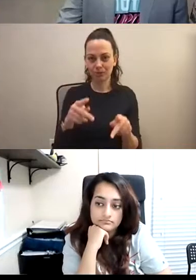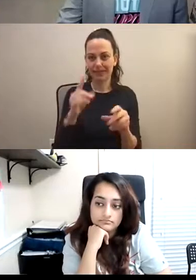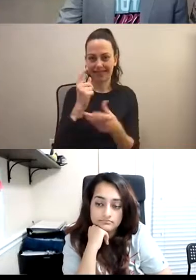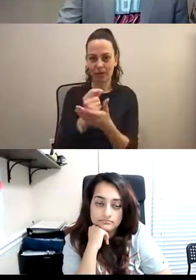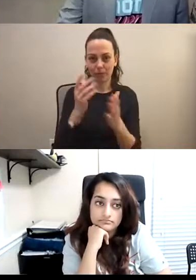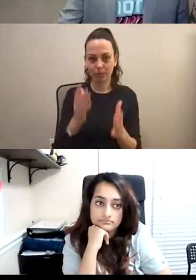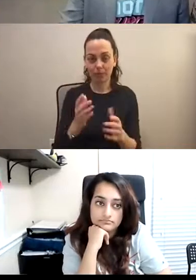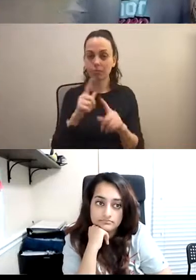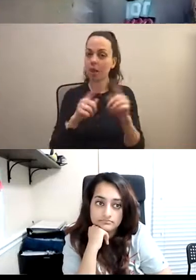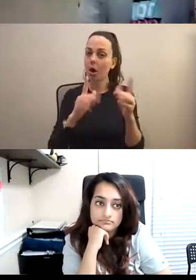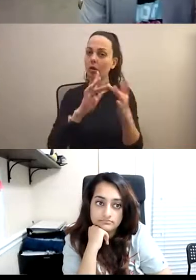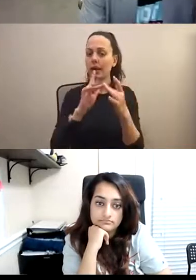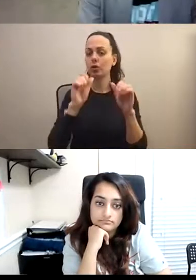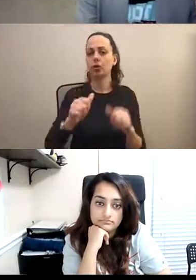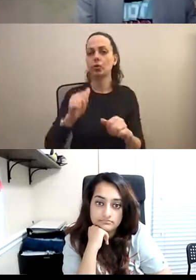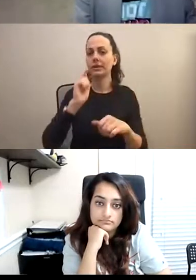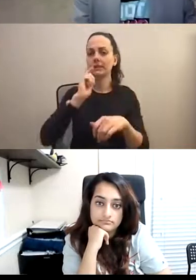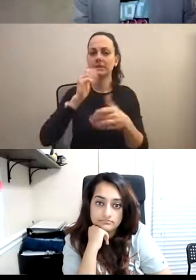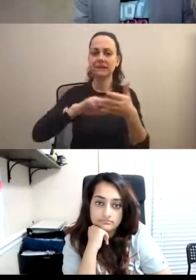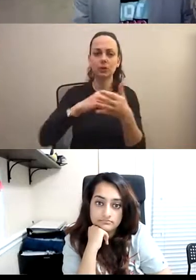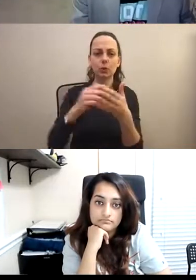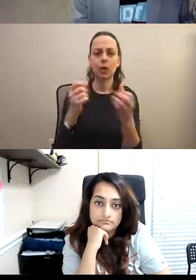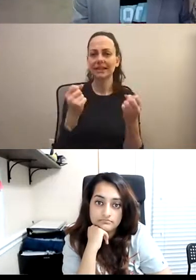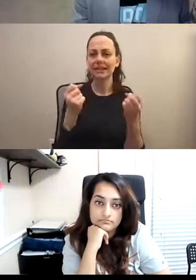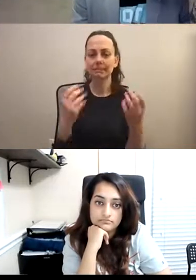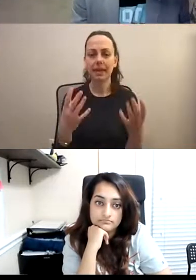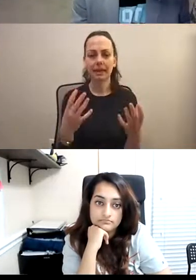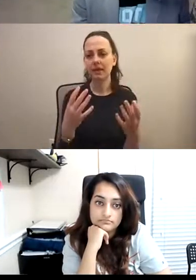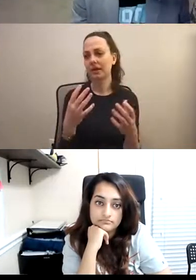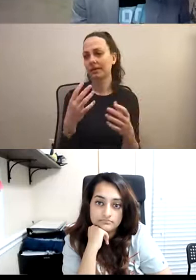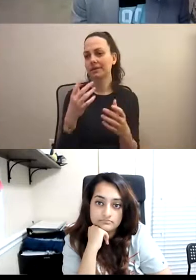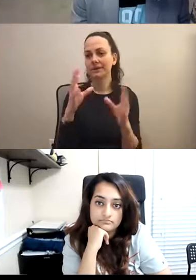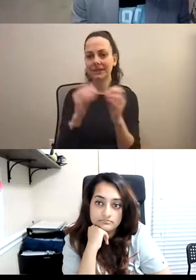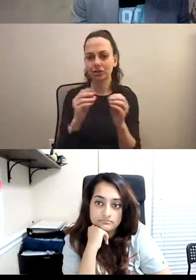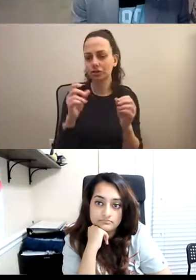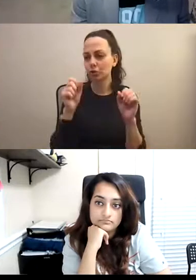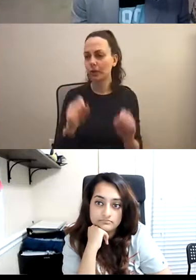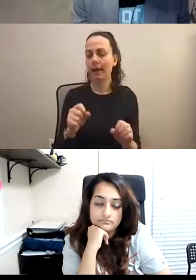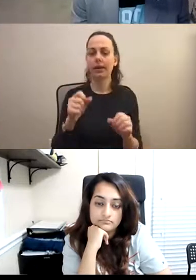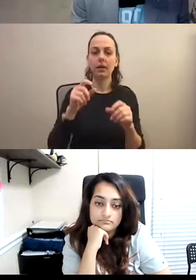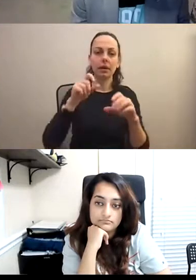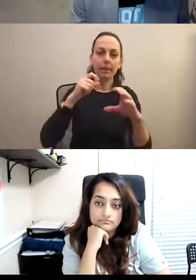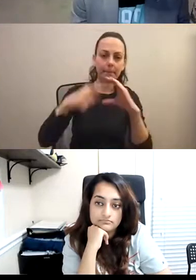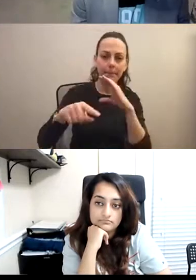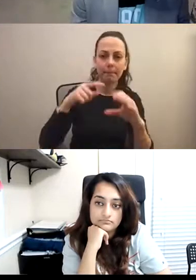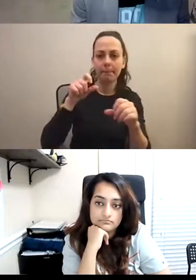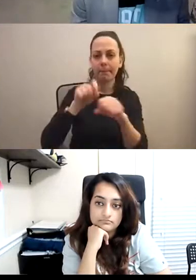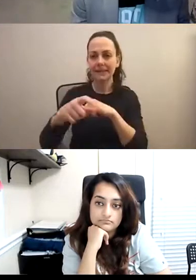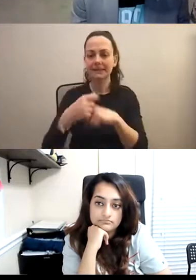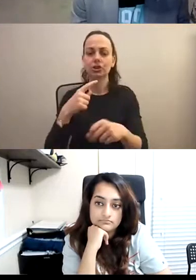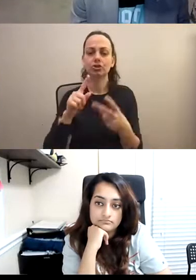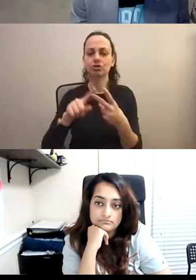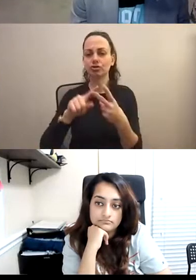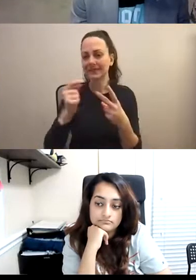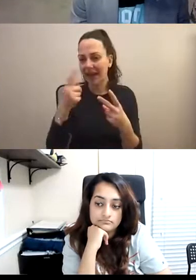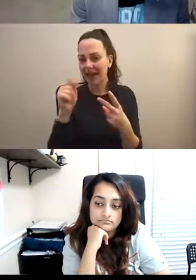you want. You can text your therapist at any day, time, or night. You can send voice notes if it's too much to text.